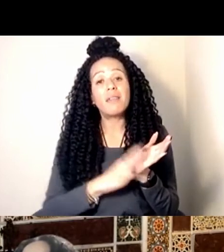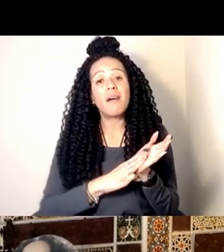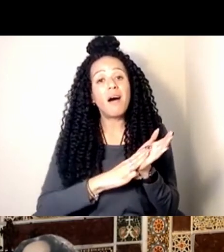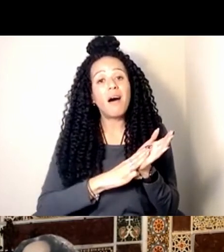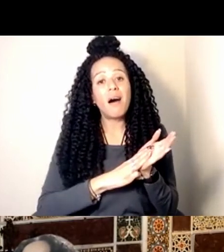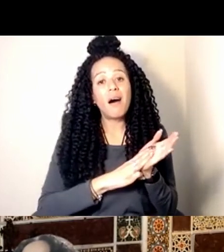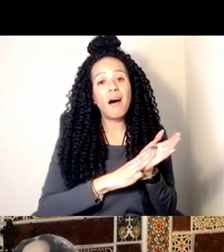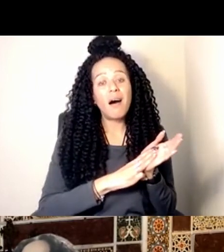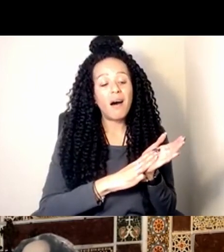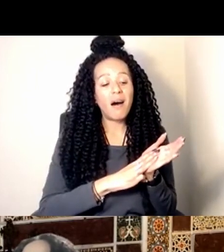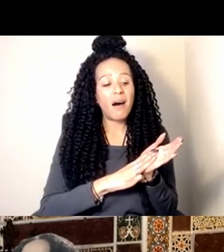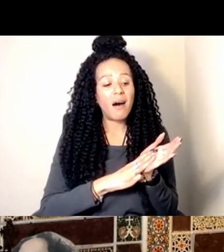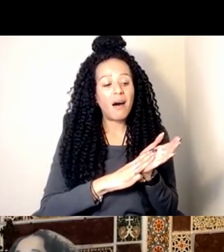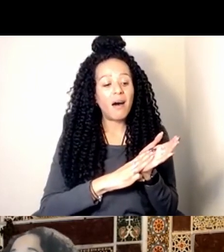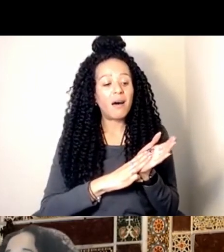mother.